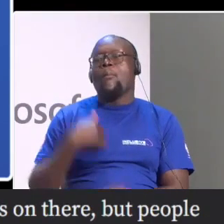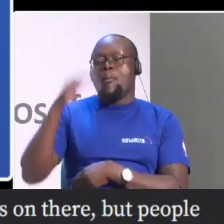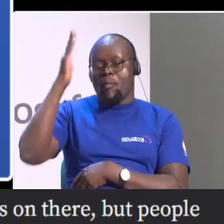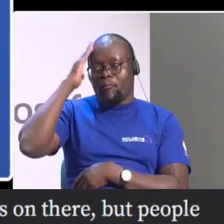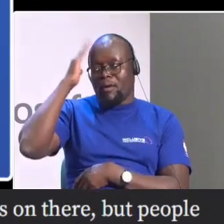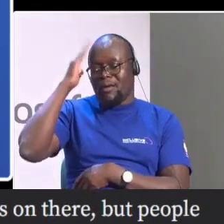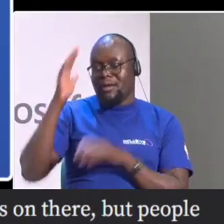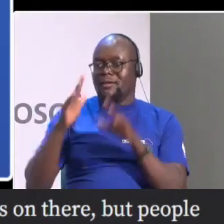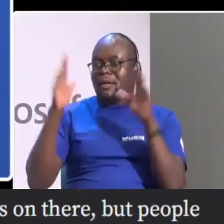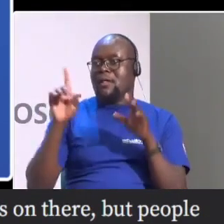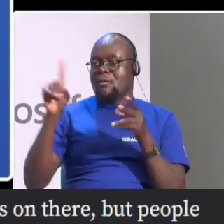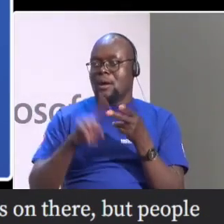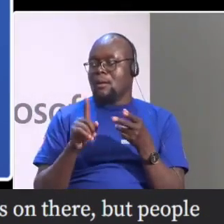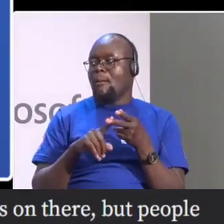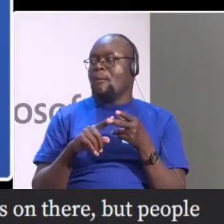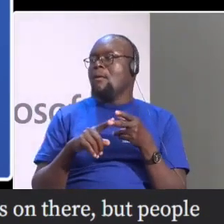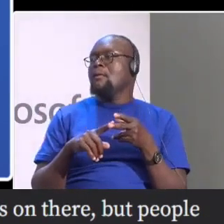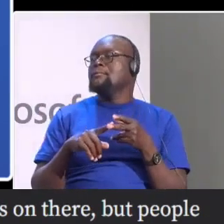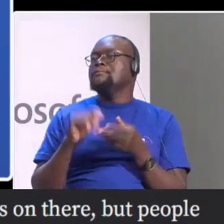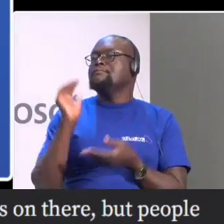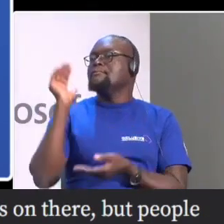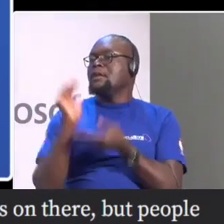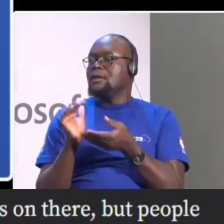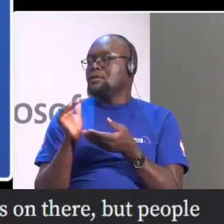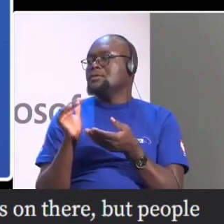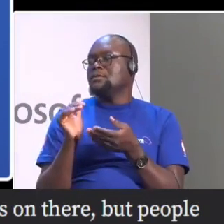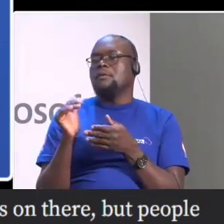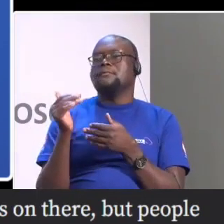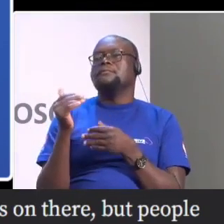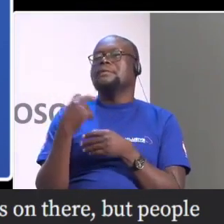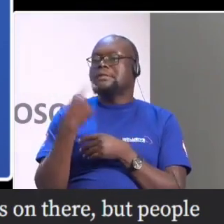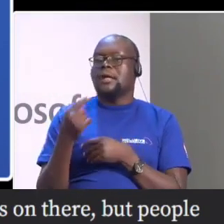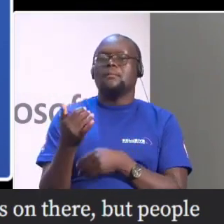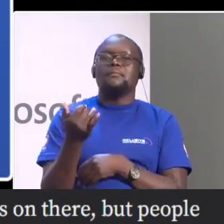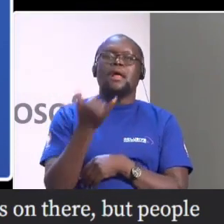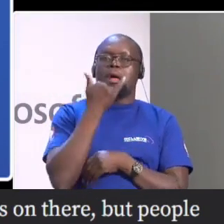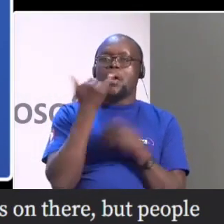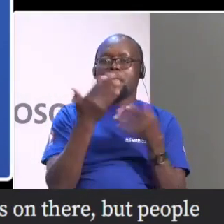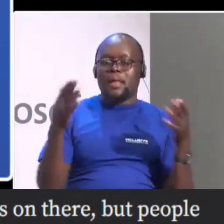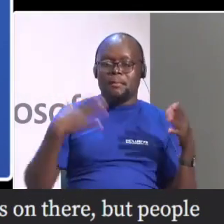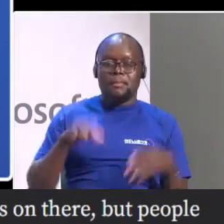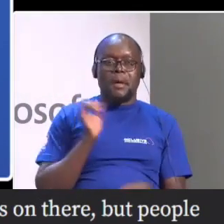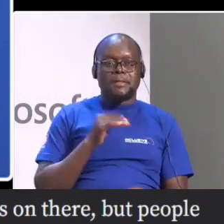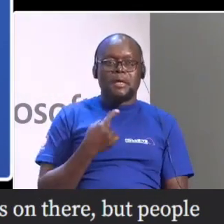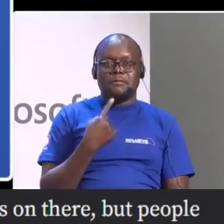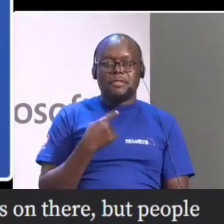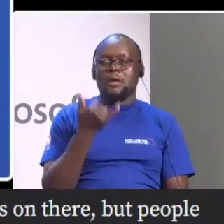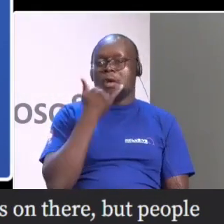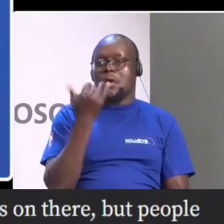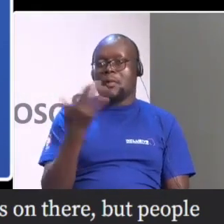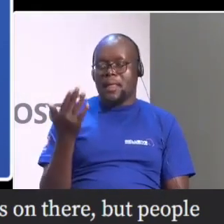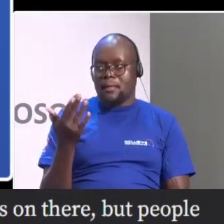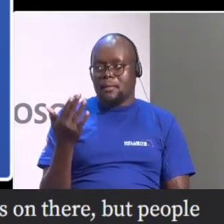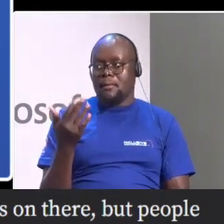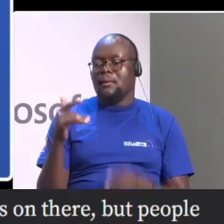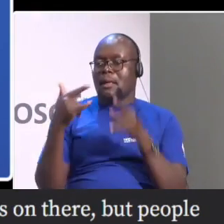Knowledge is a big one. People are really scared of saying the wrong thing. Yeah. And